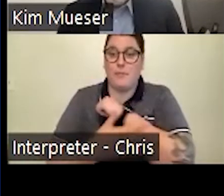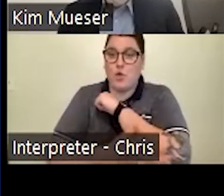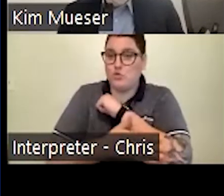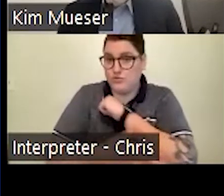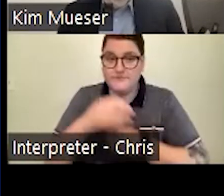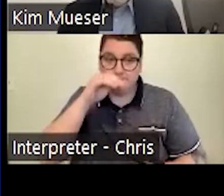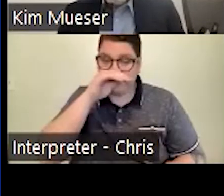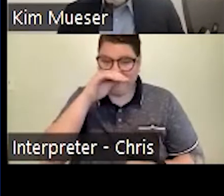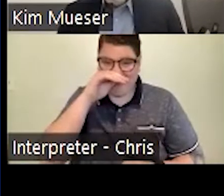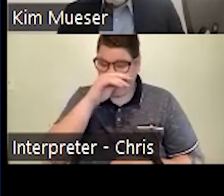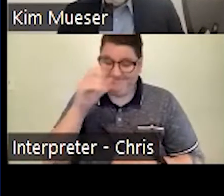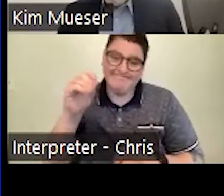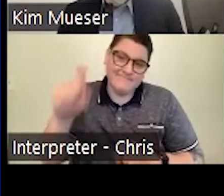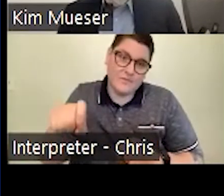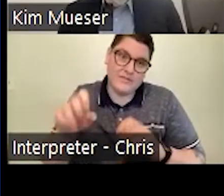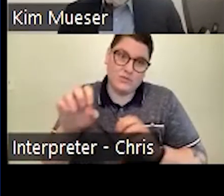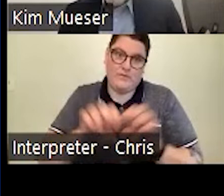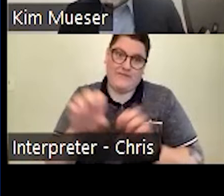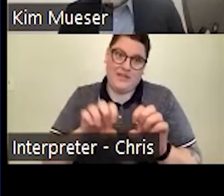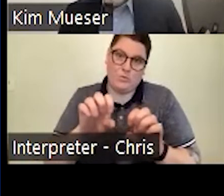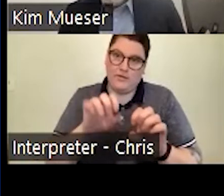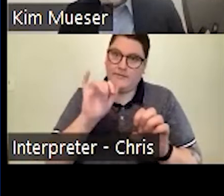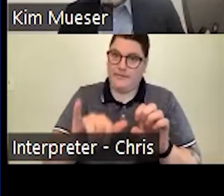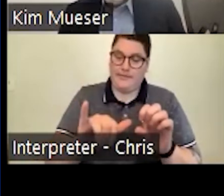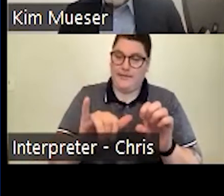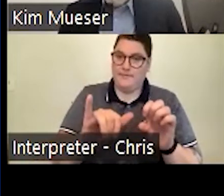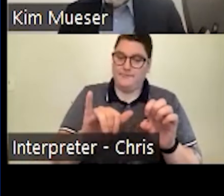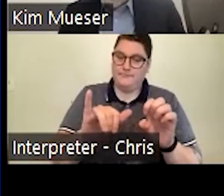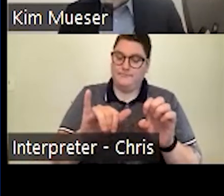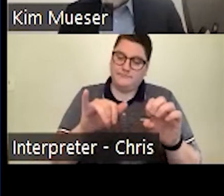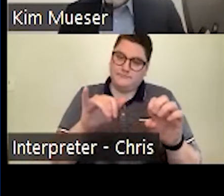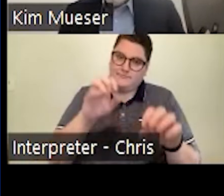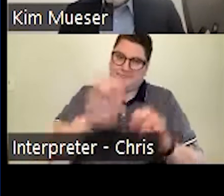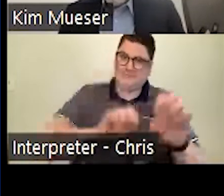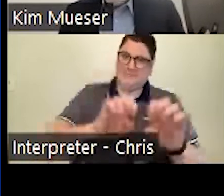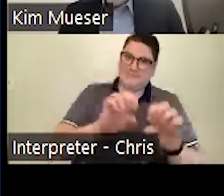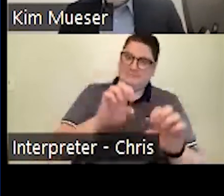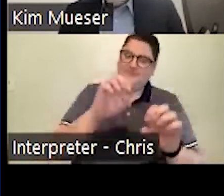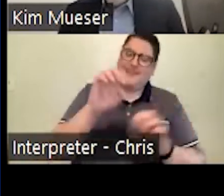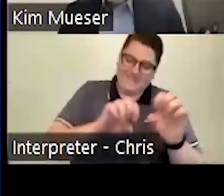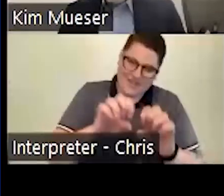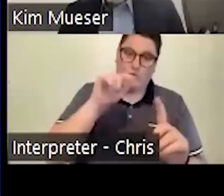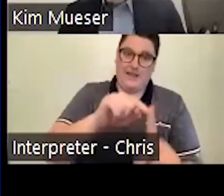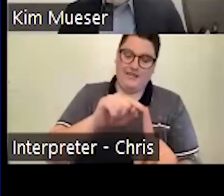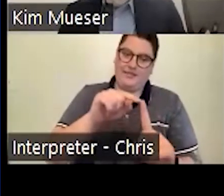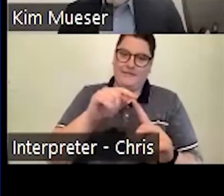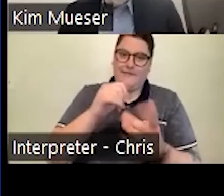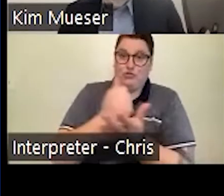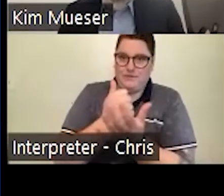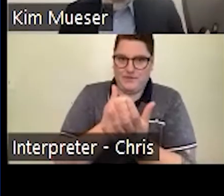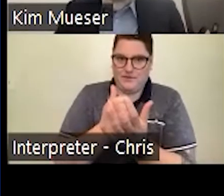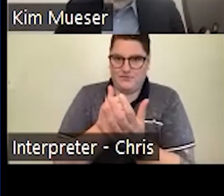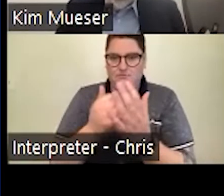to evaluate the brief intervention experimentally in a rigorous randomized controlled trial. With that, I